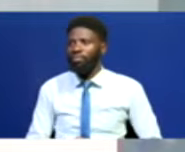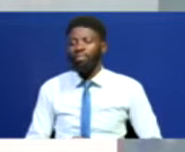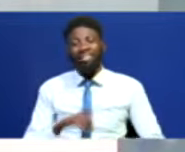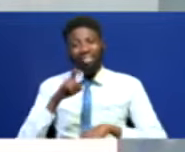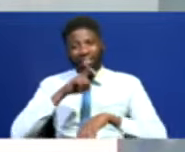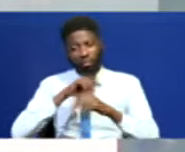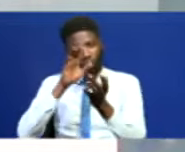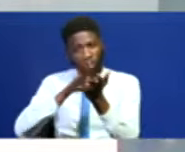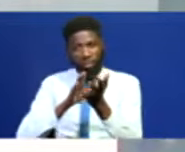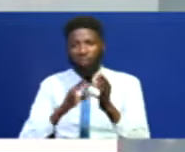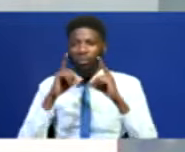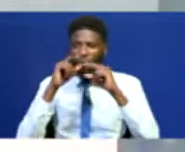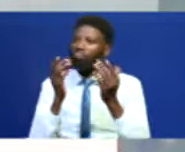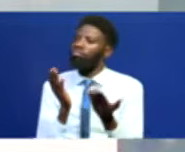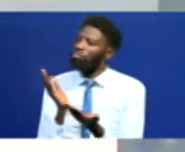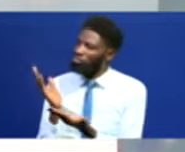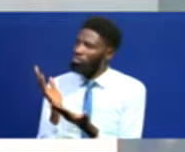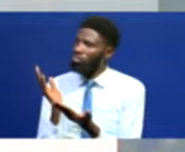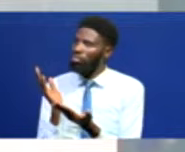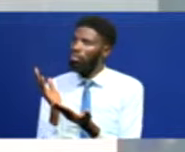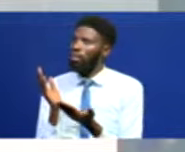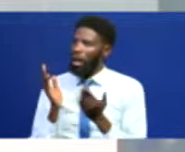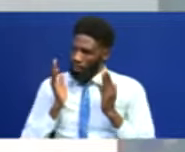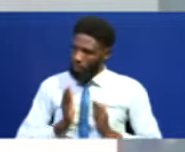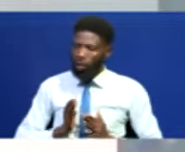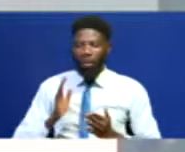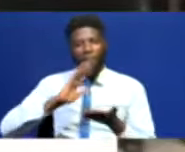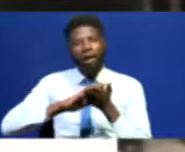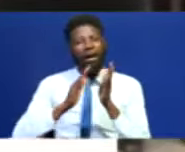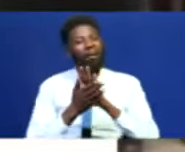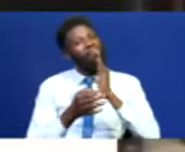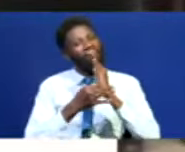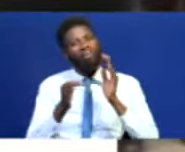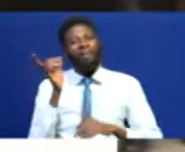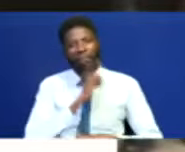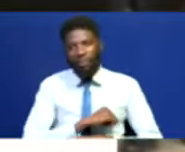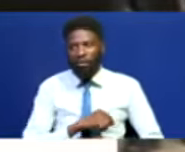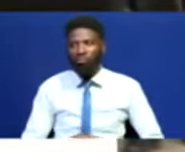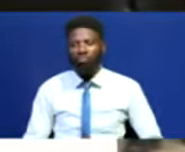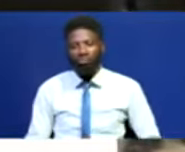matter, tweeted, na hivyo tu ndio our guy will get famous.